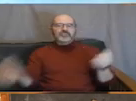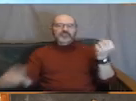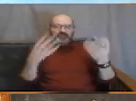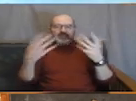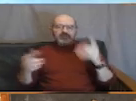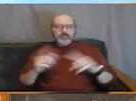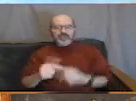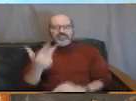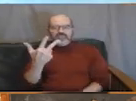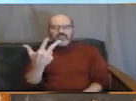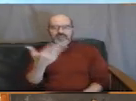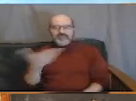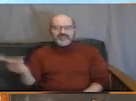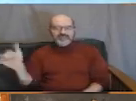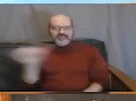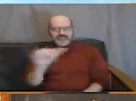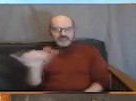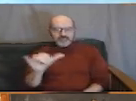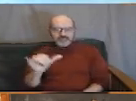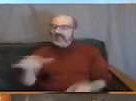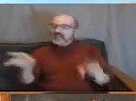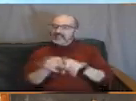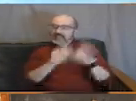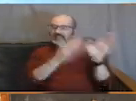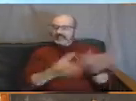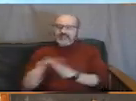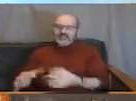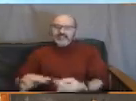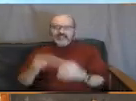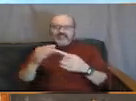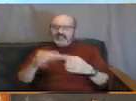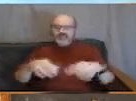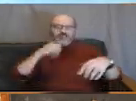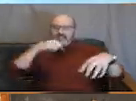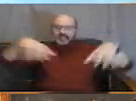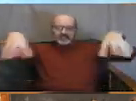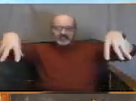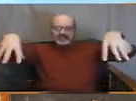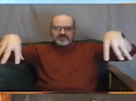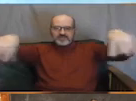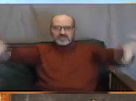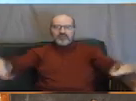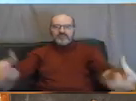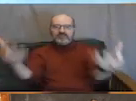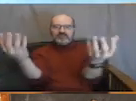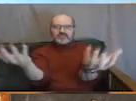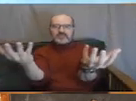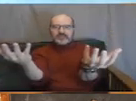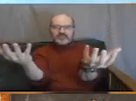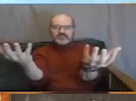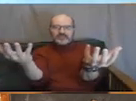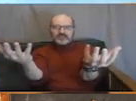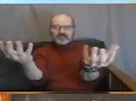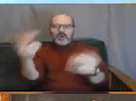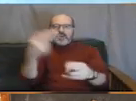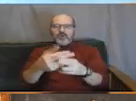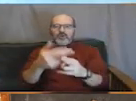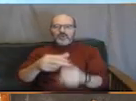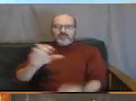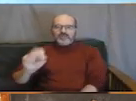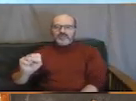that are similar. And it's the same pattern, except instead of your jellyfish, you're going to flip your hands over. We call